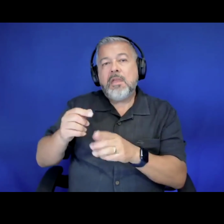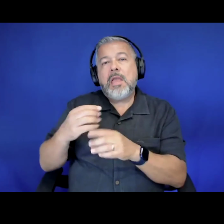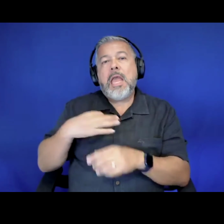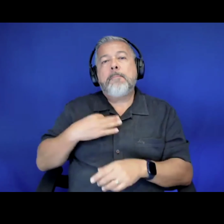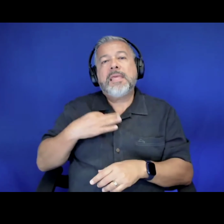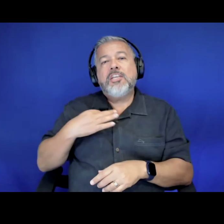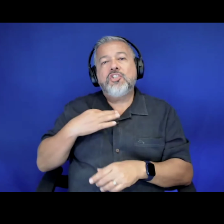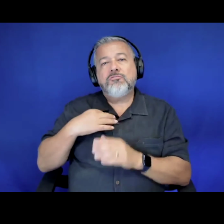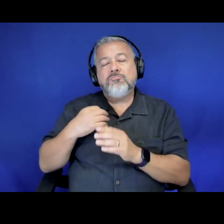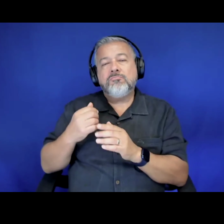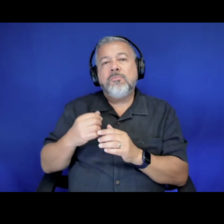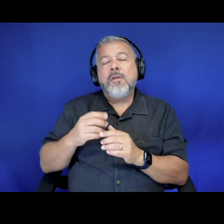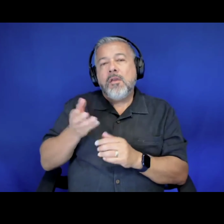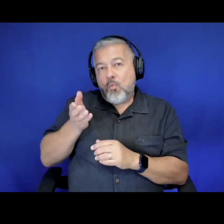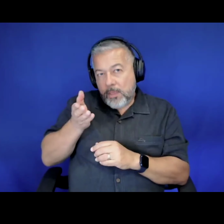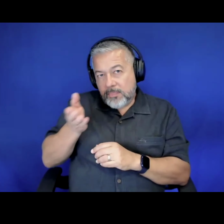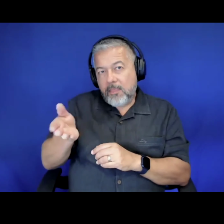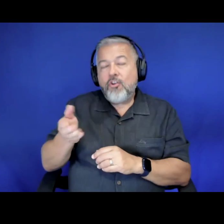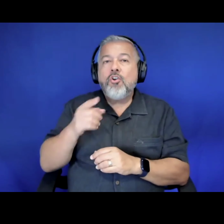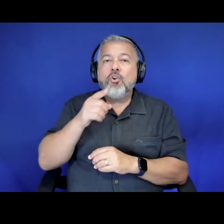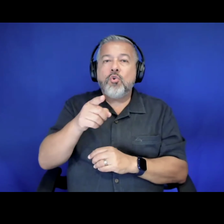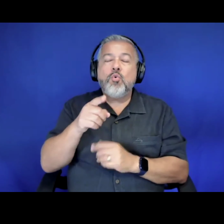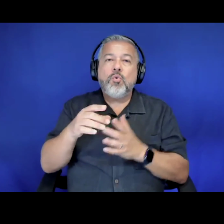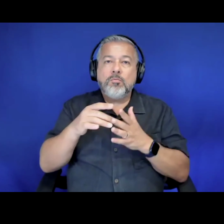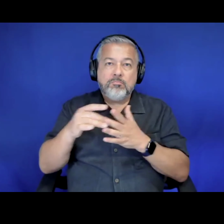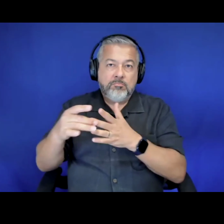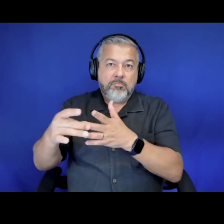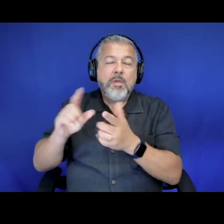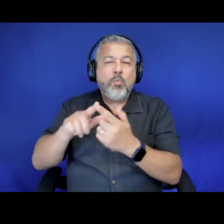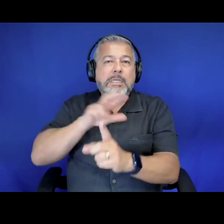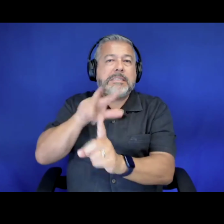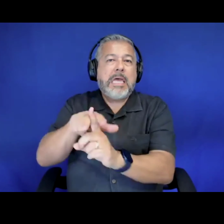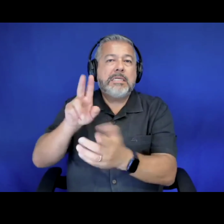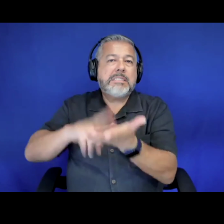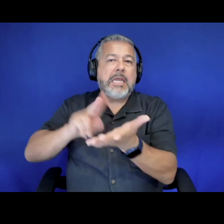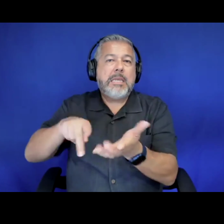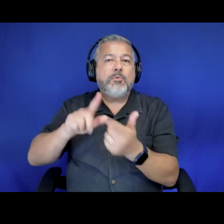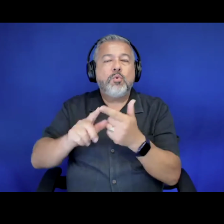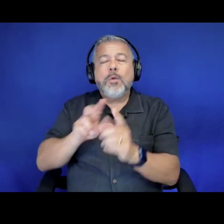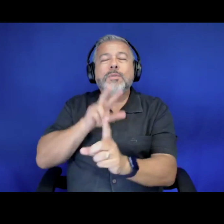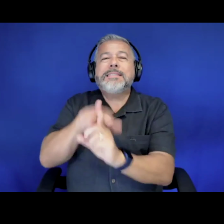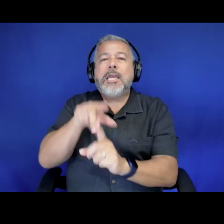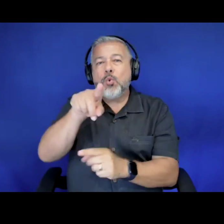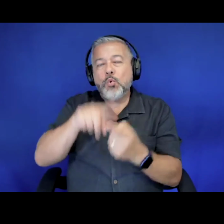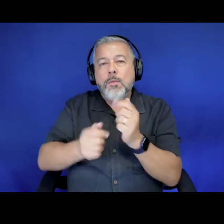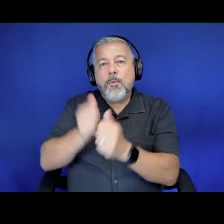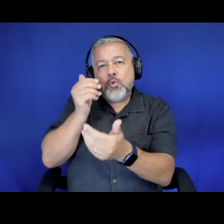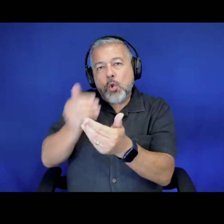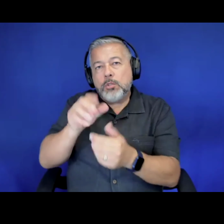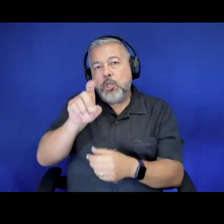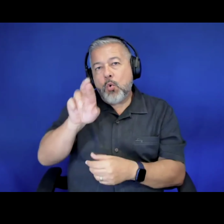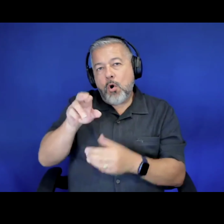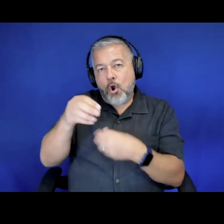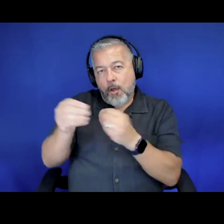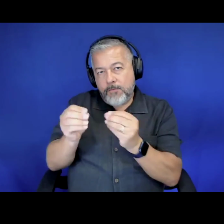application, and then that will take you. It will assign that to the nearest DOR office, and then one of the counselor they will